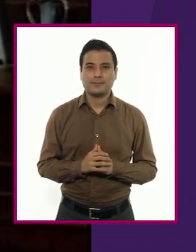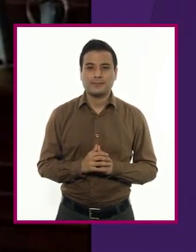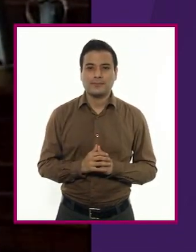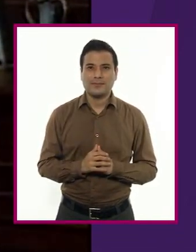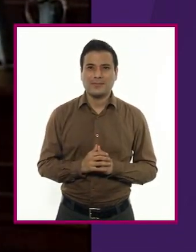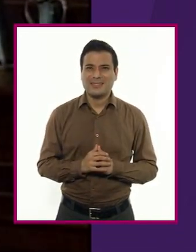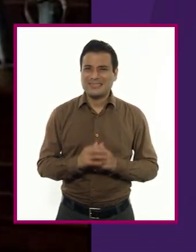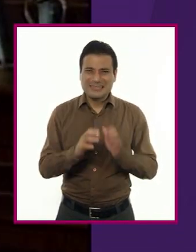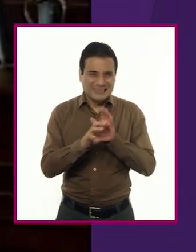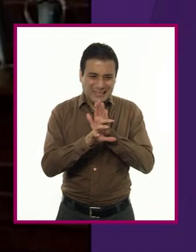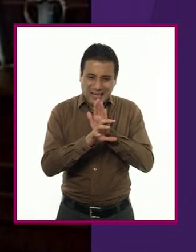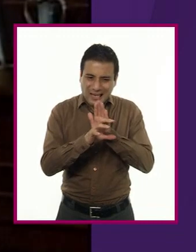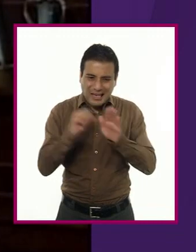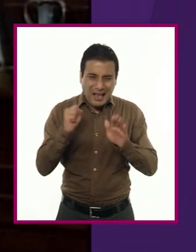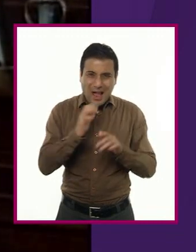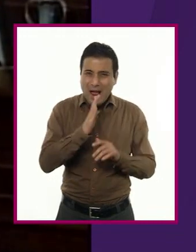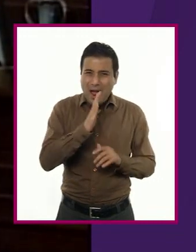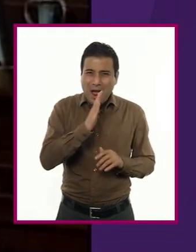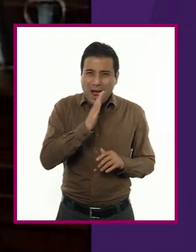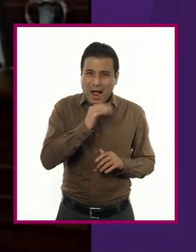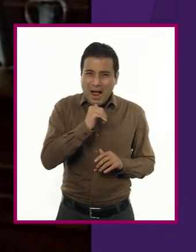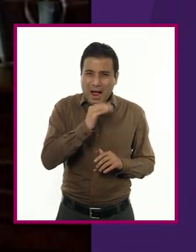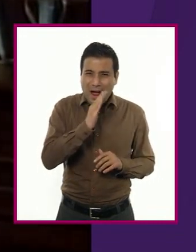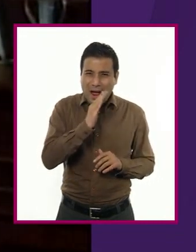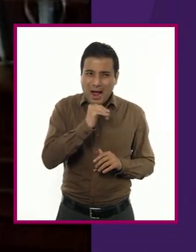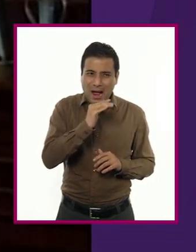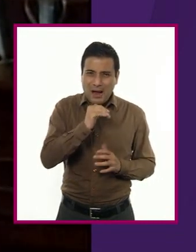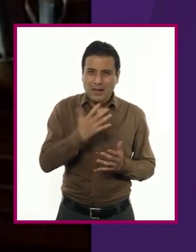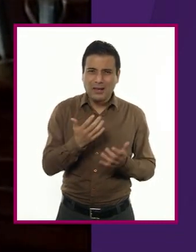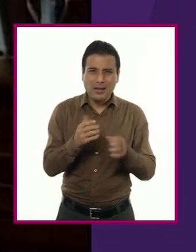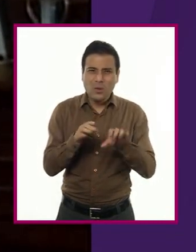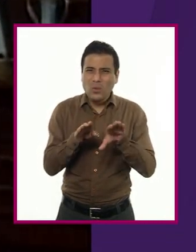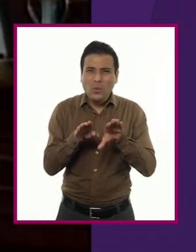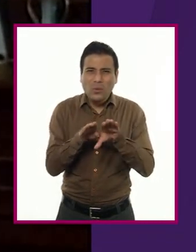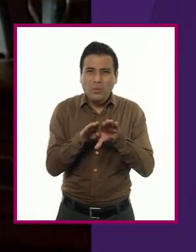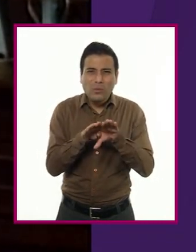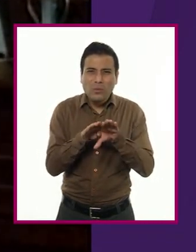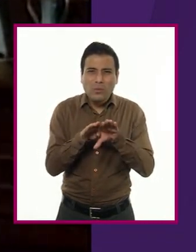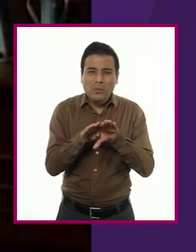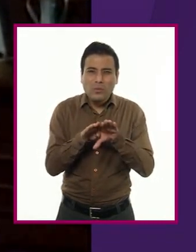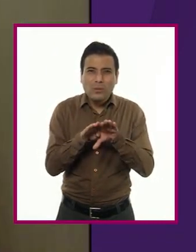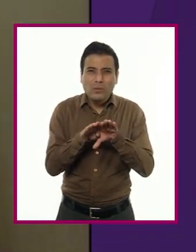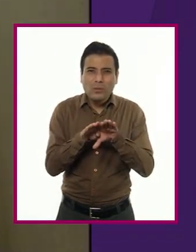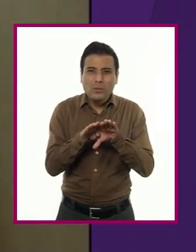I can't do it. But how?